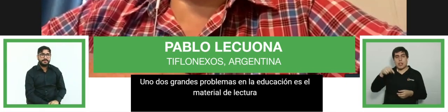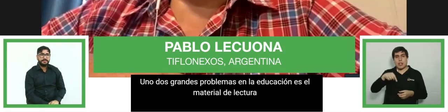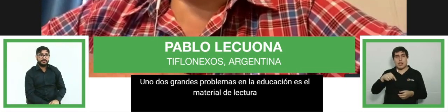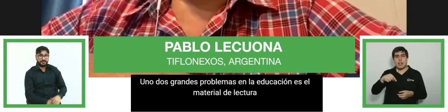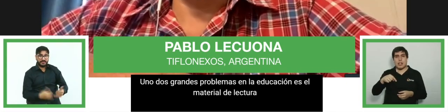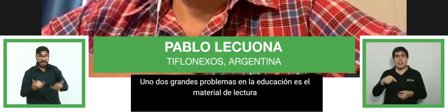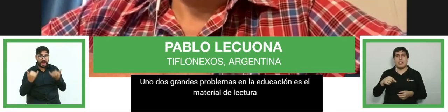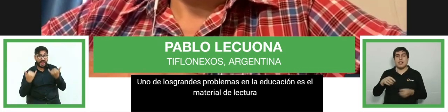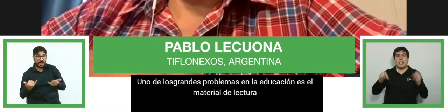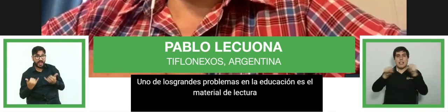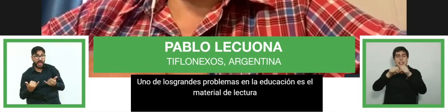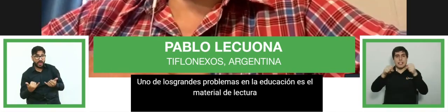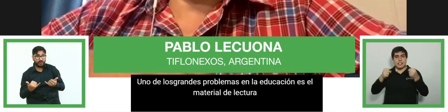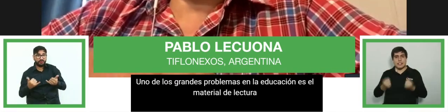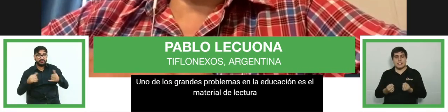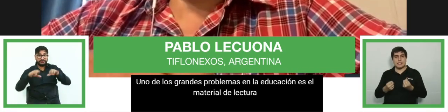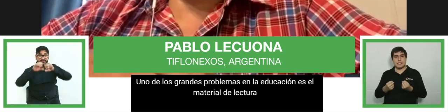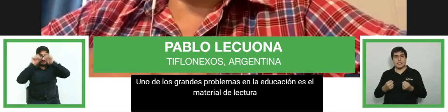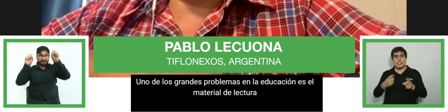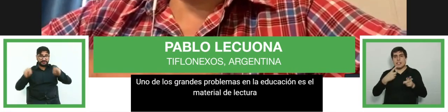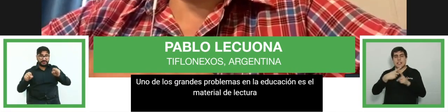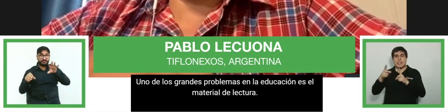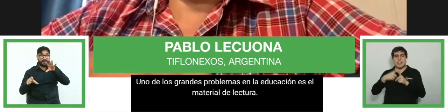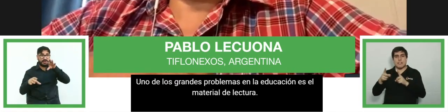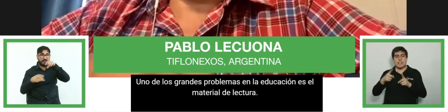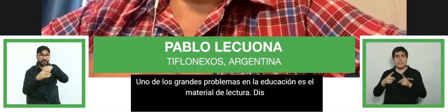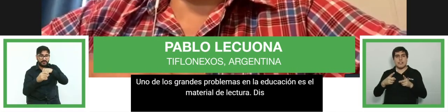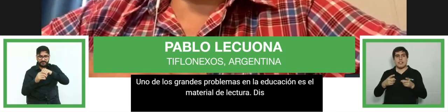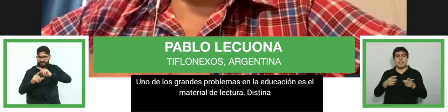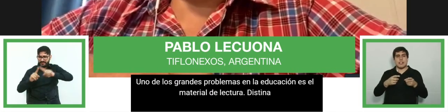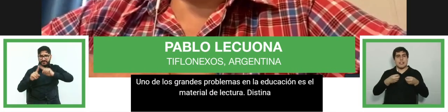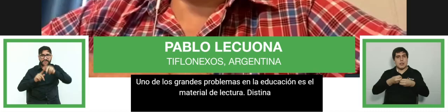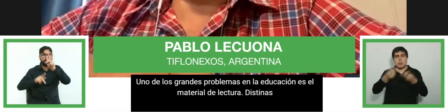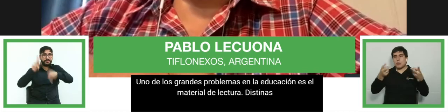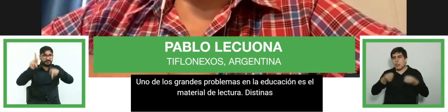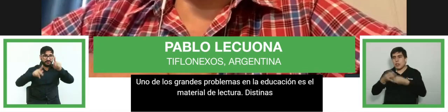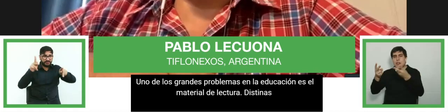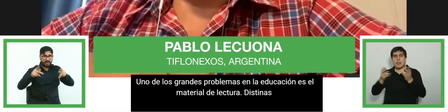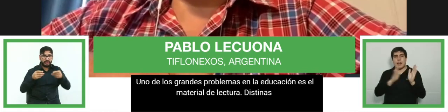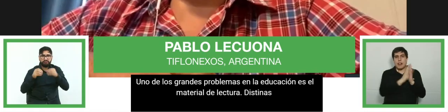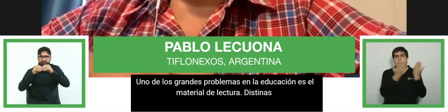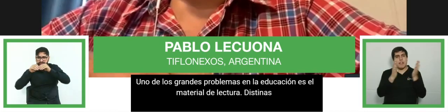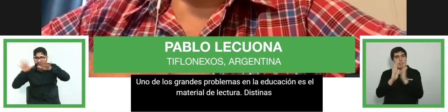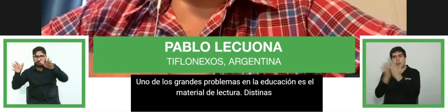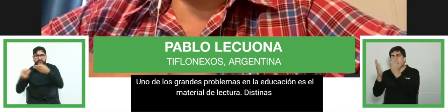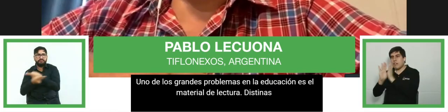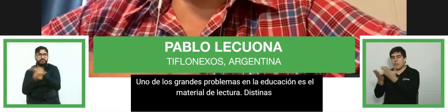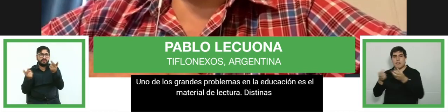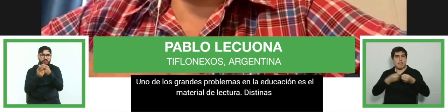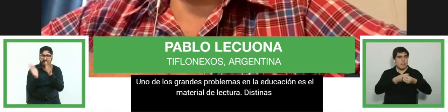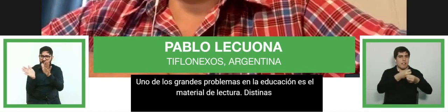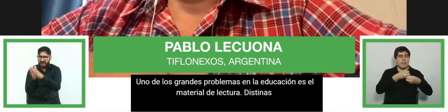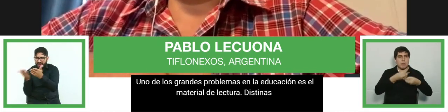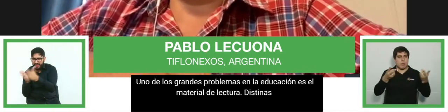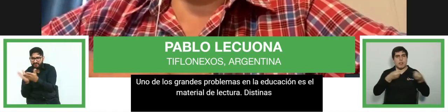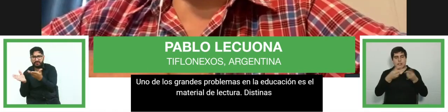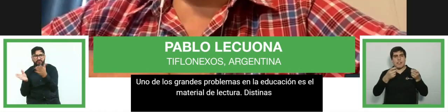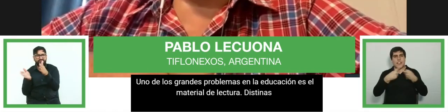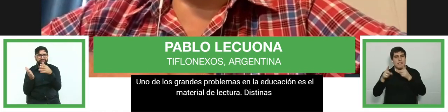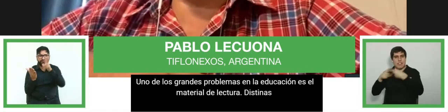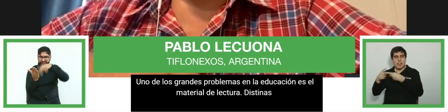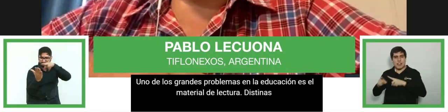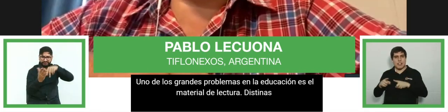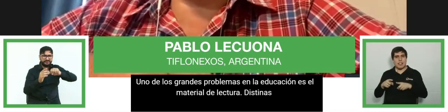we have a system where editorials publish different books for different subjects and grades. And